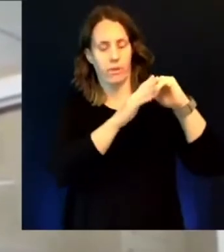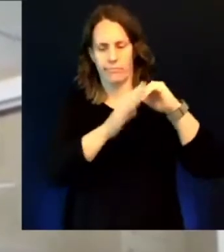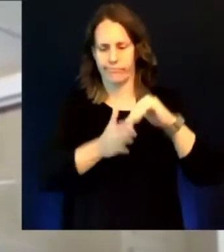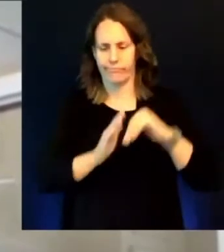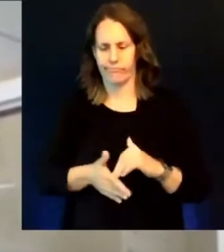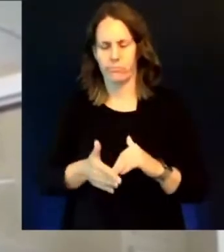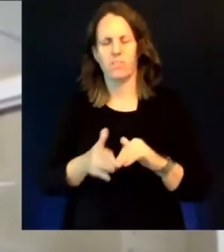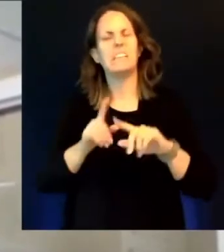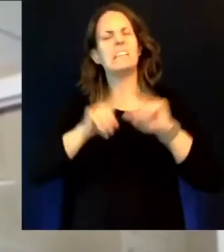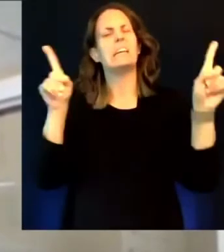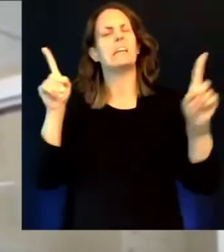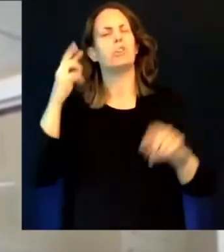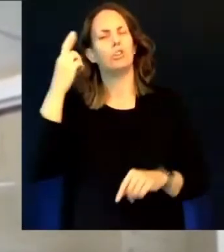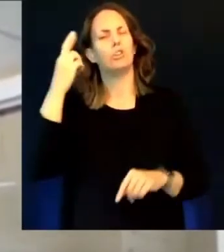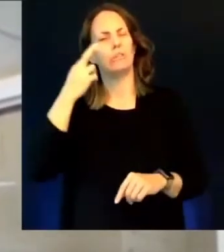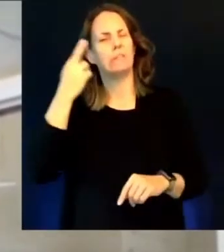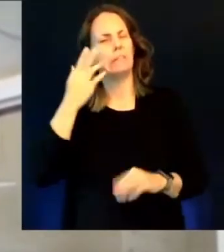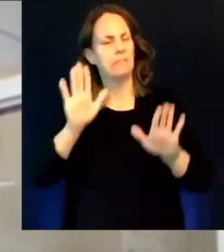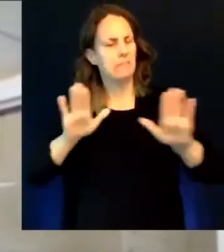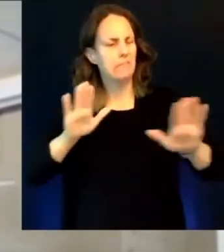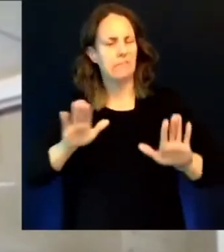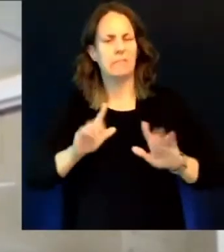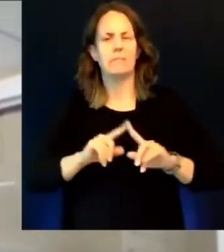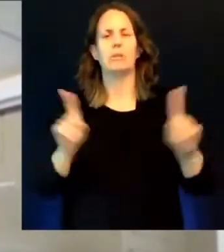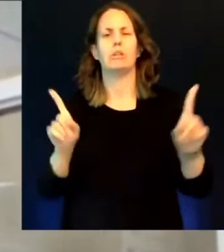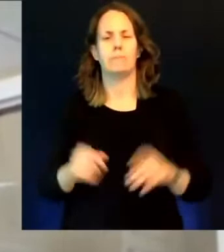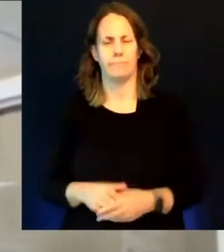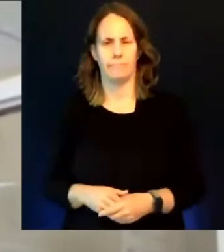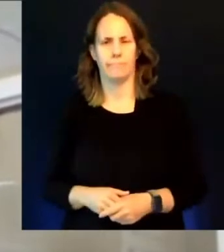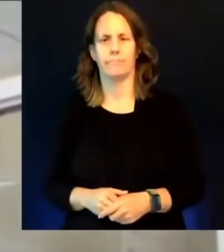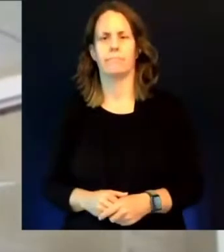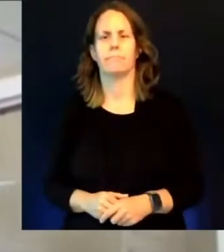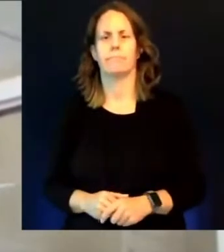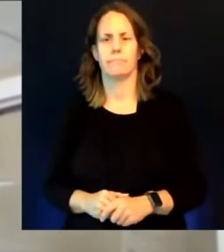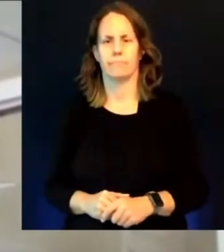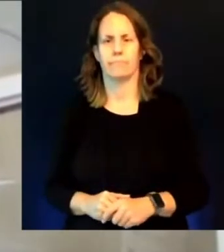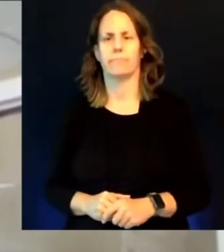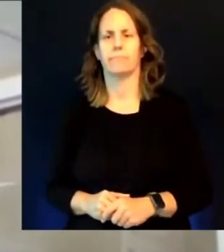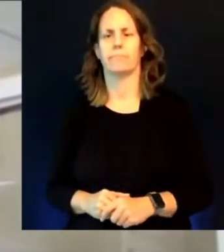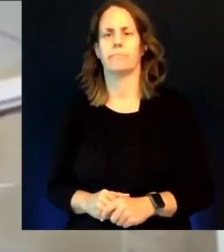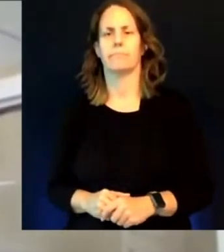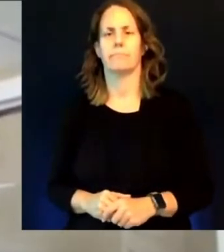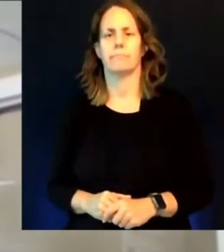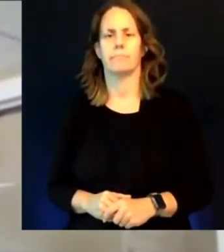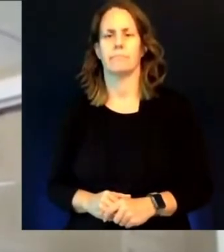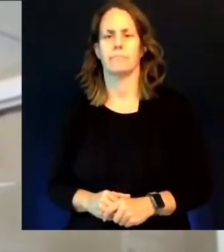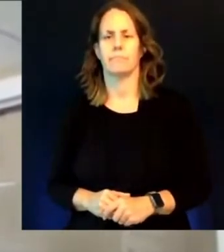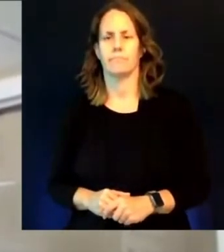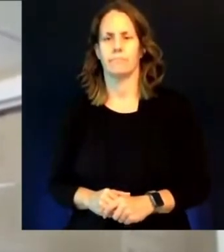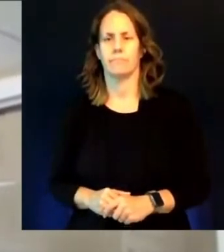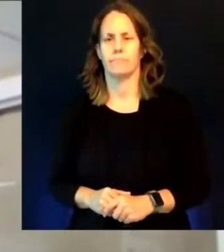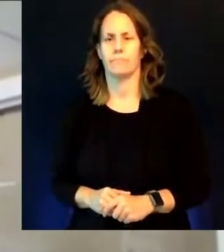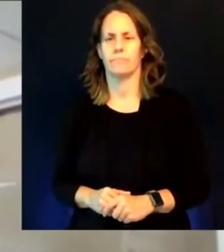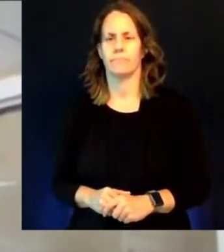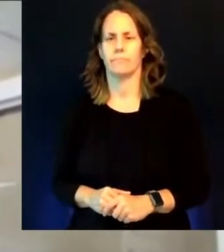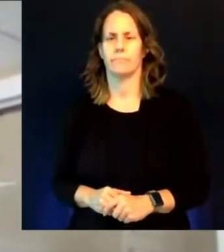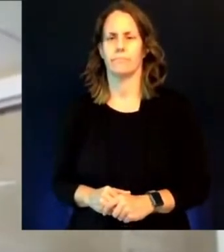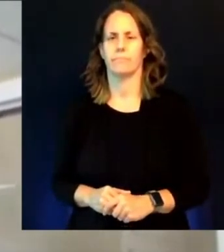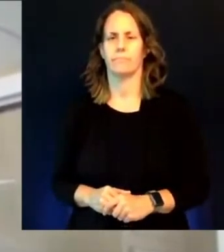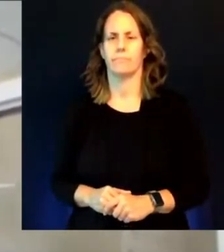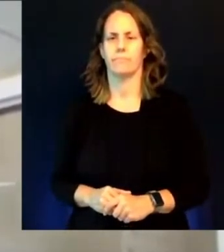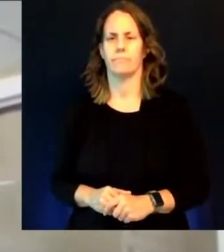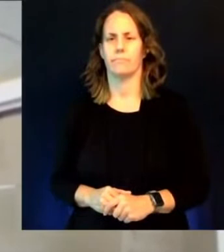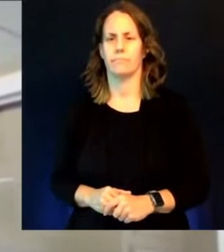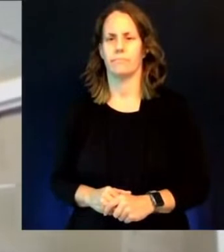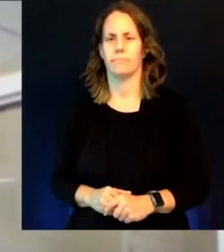those, but the general intensity of transmission in the community, the number of cases are now, and the degree to which